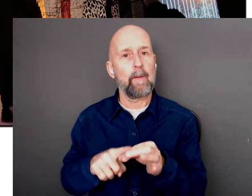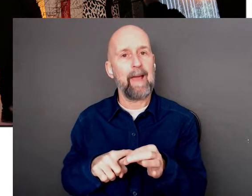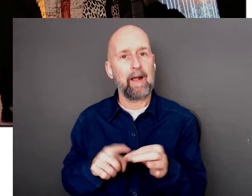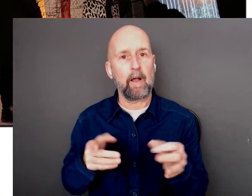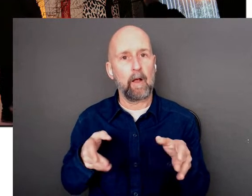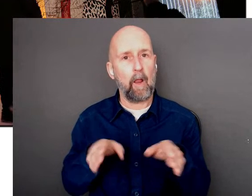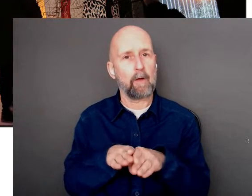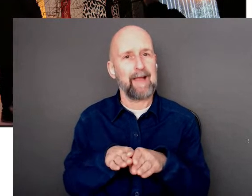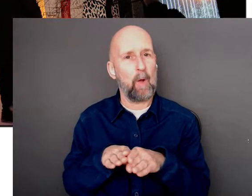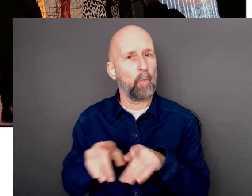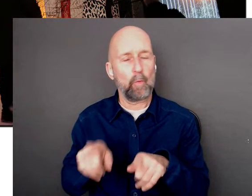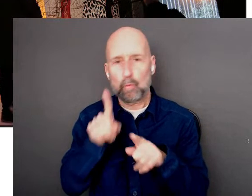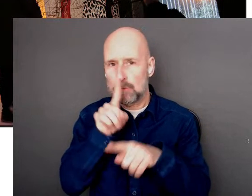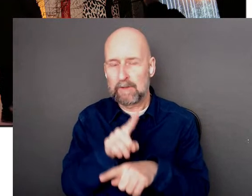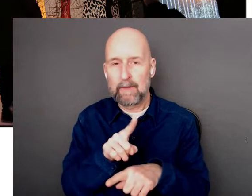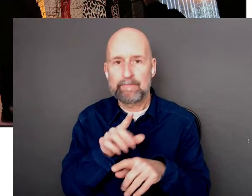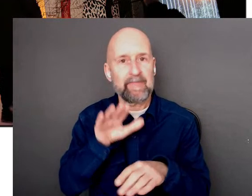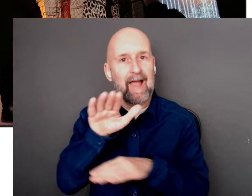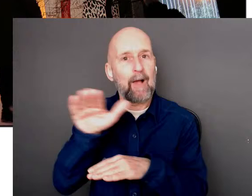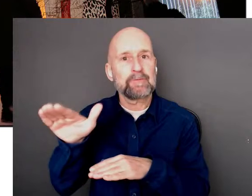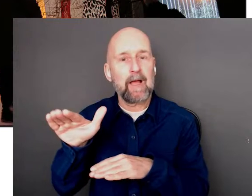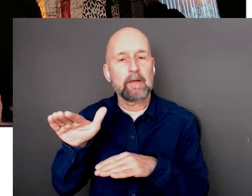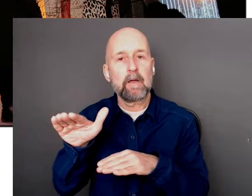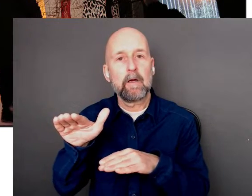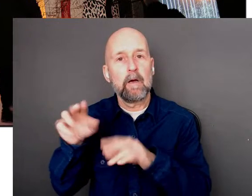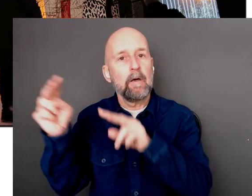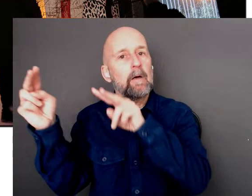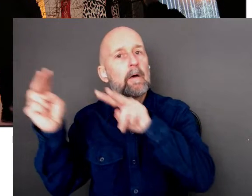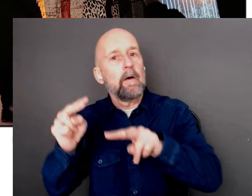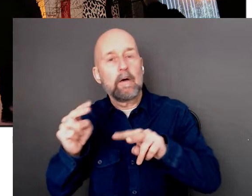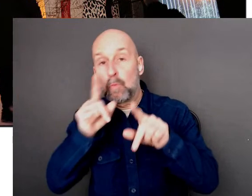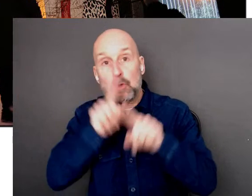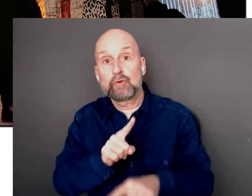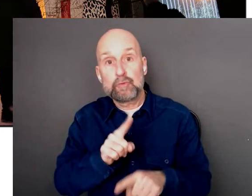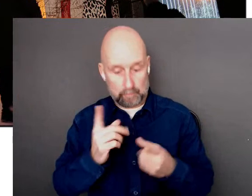have outside look on what we were doing. And